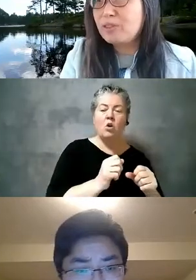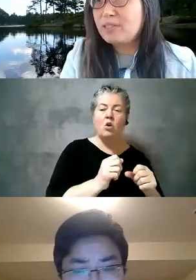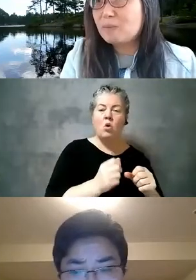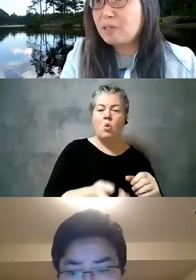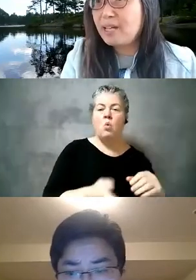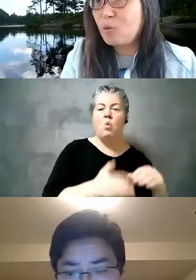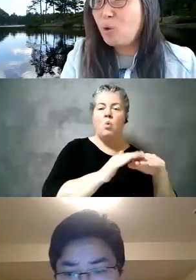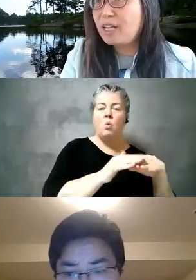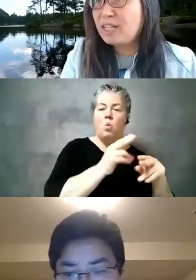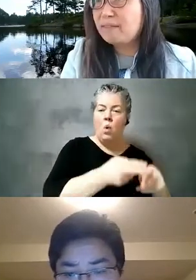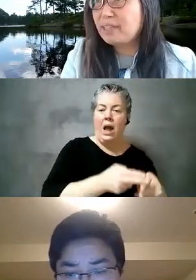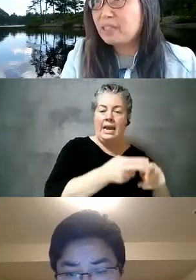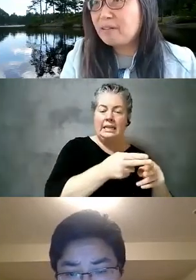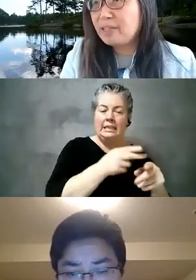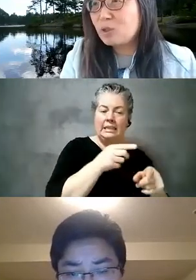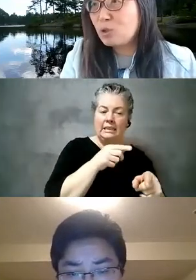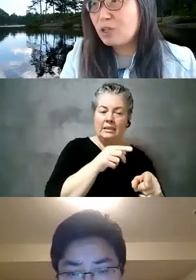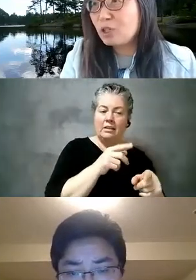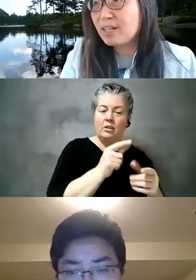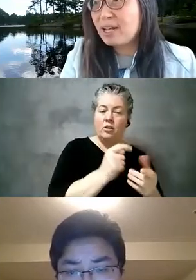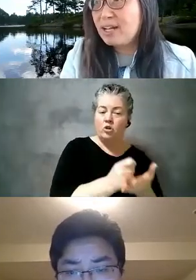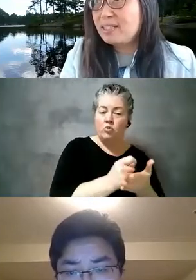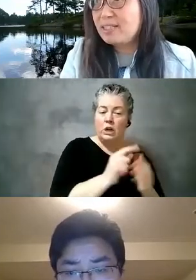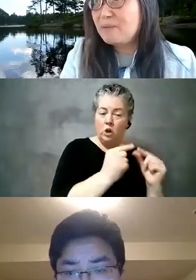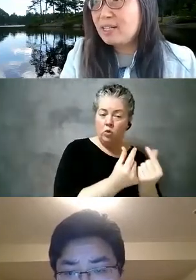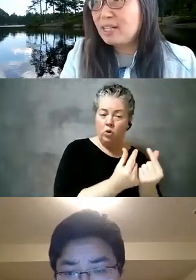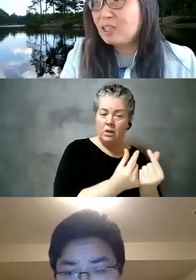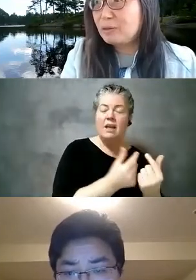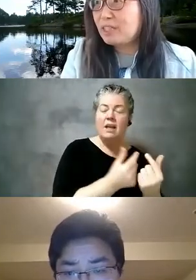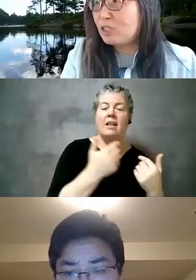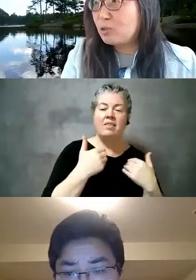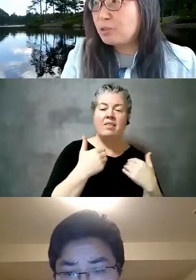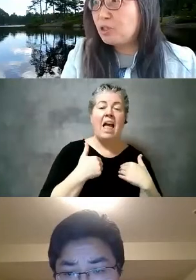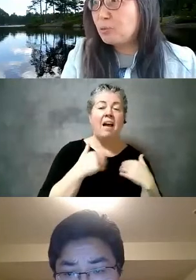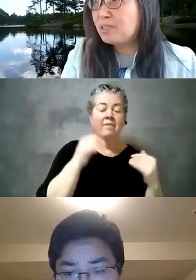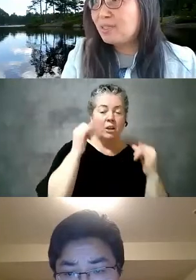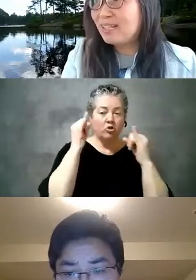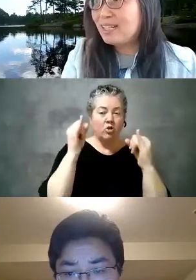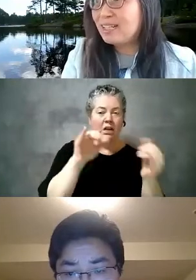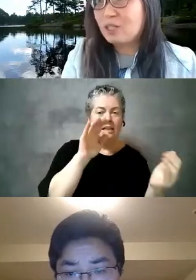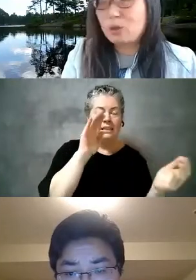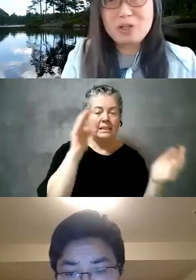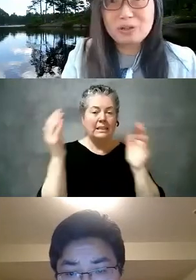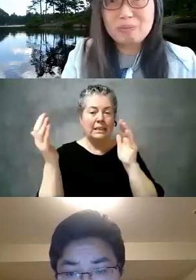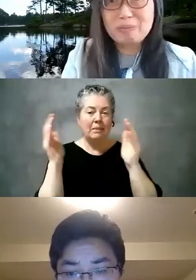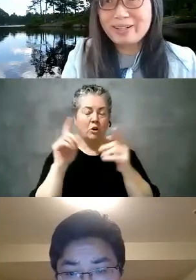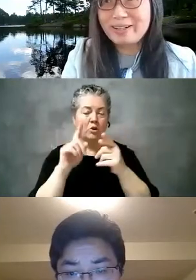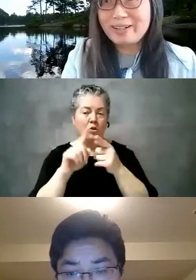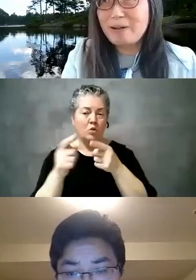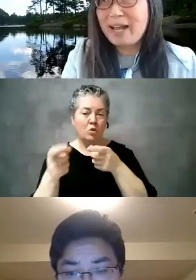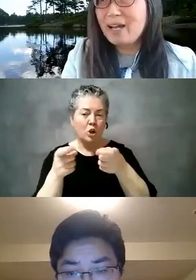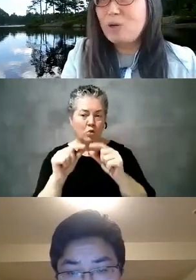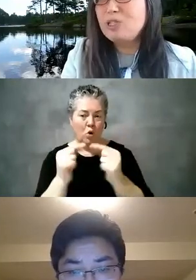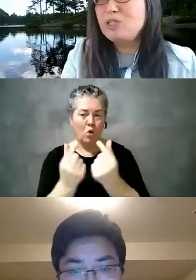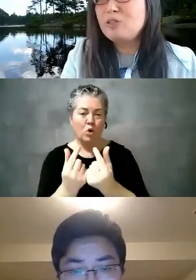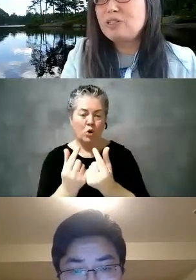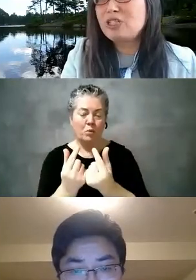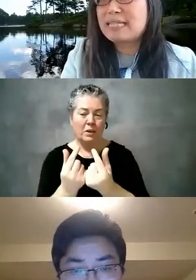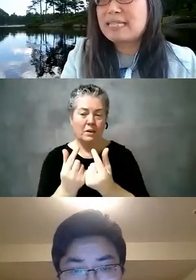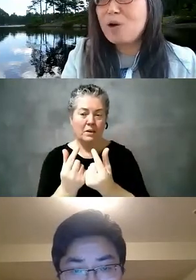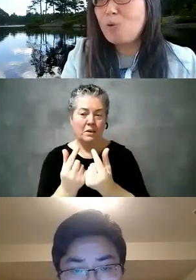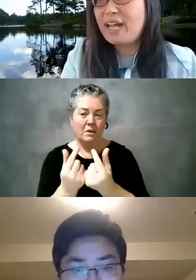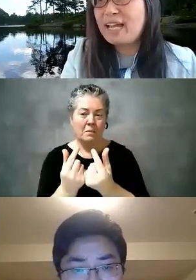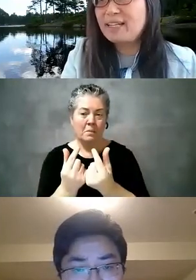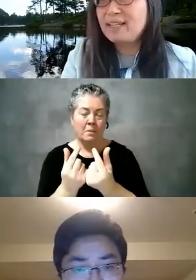they will display quality of instruction similar to the distribution we see in the control group, right? What you do, you